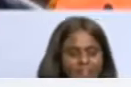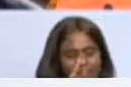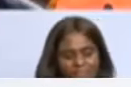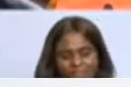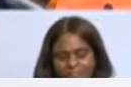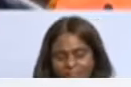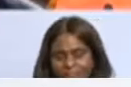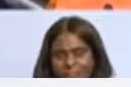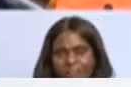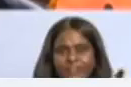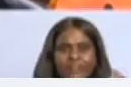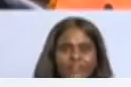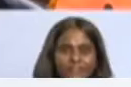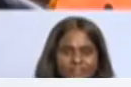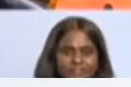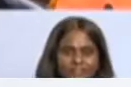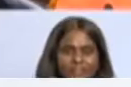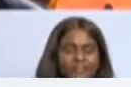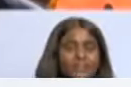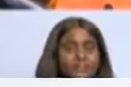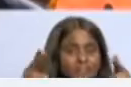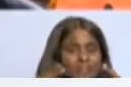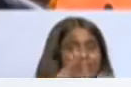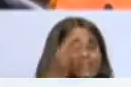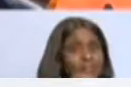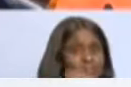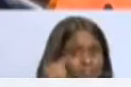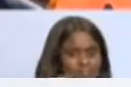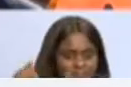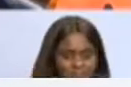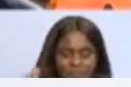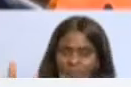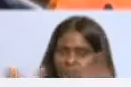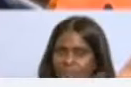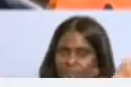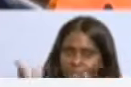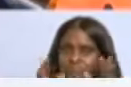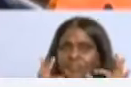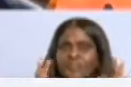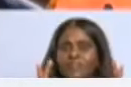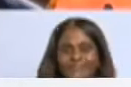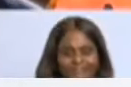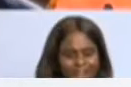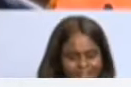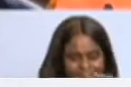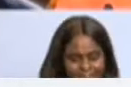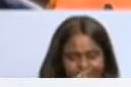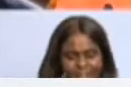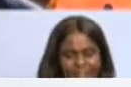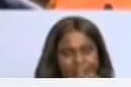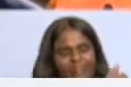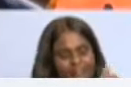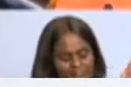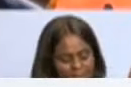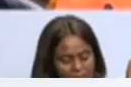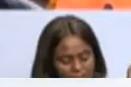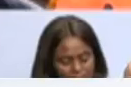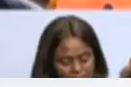pest-resistant, high-yielding, and climate-smart seed varieties of maize,